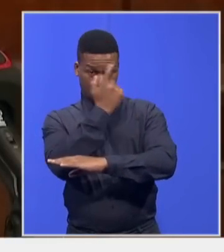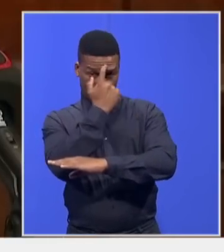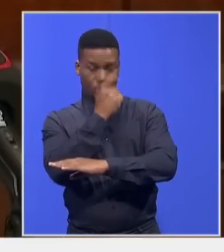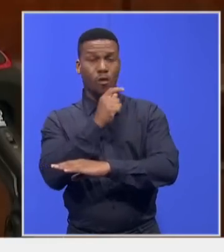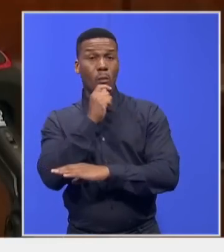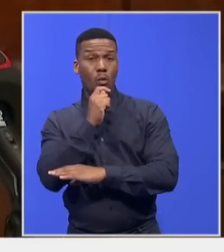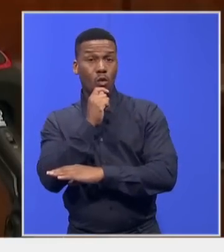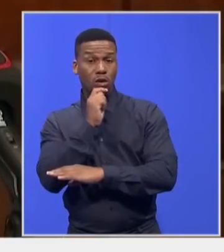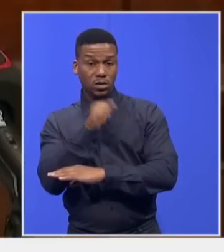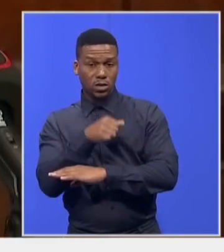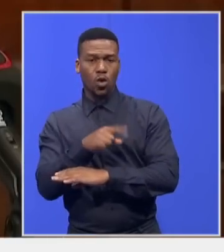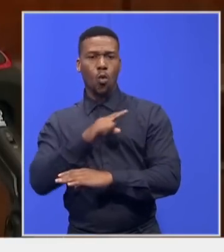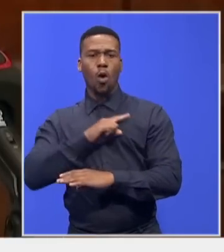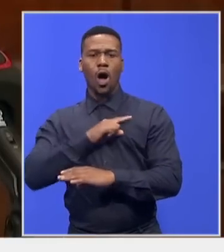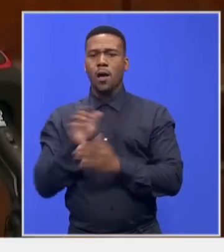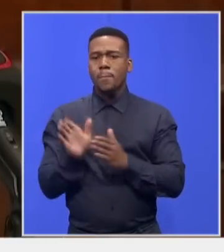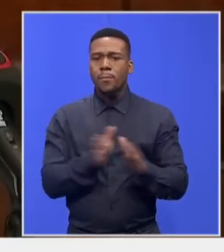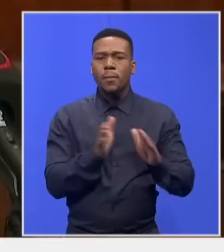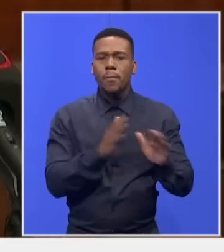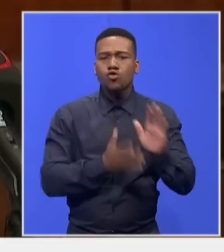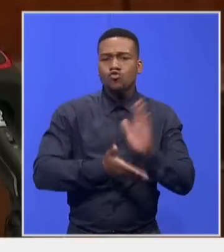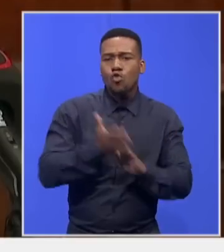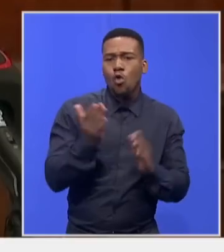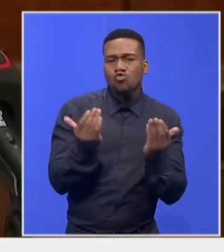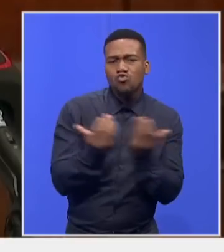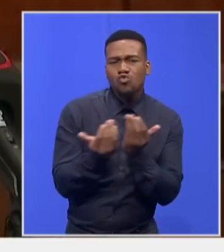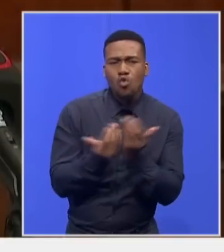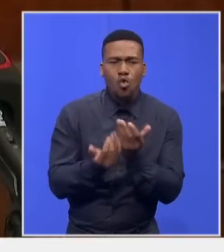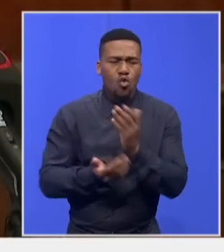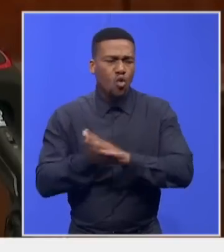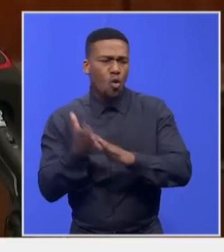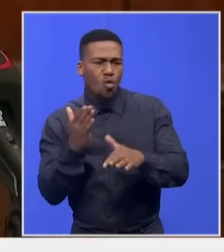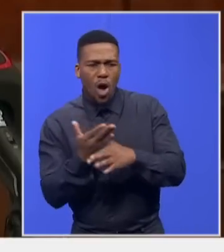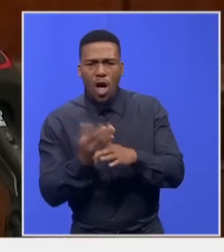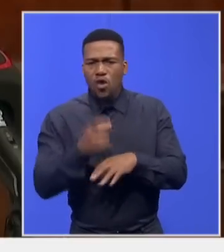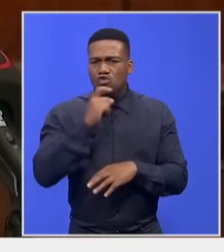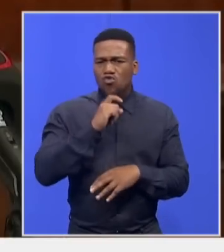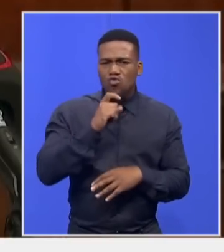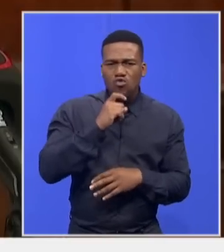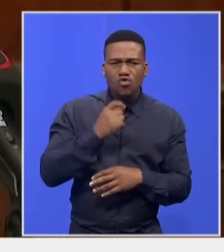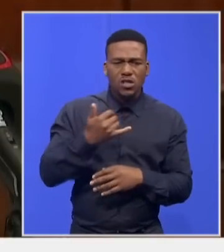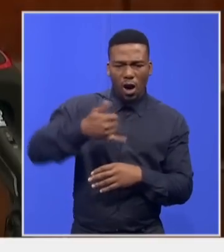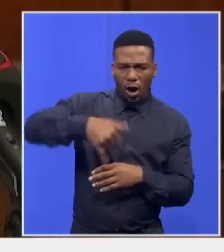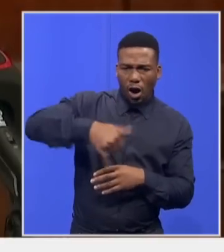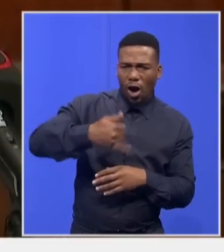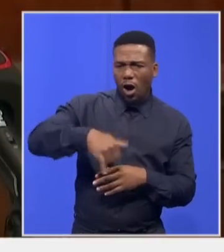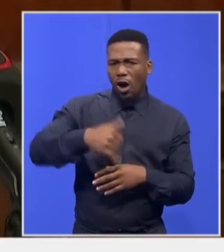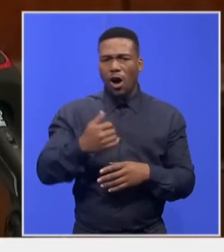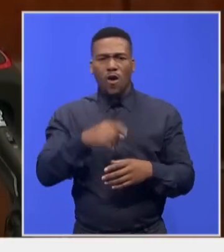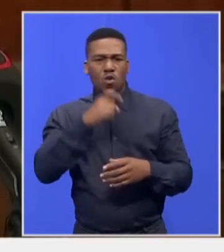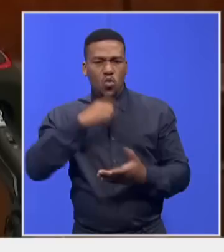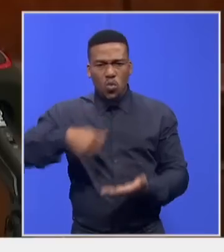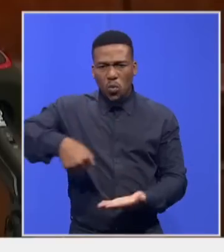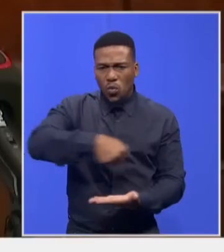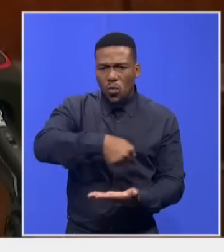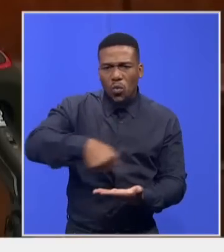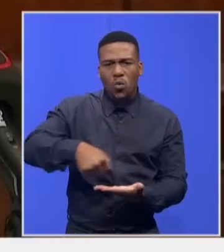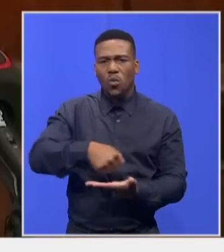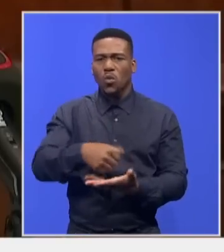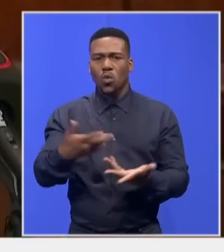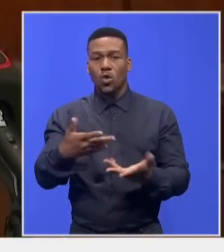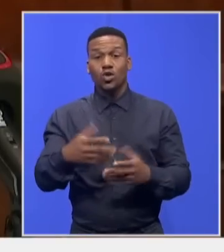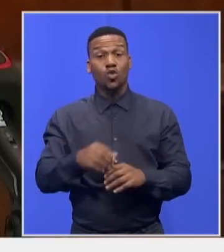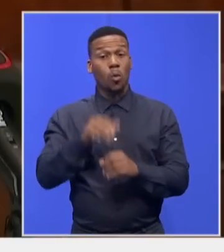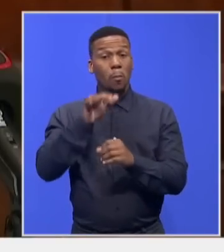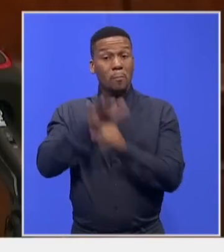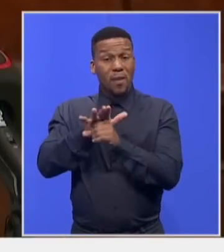work. We use all types of appliances. So there's pressure on the system. So that's the morning peak. And then there's